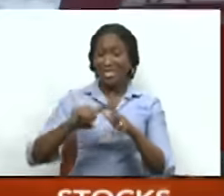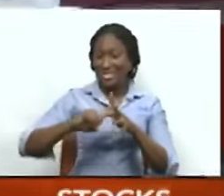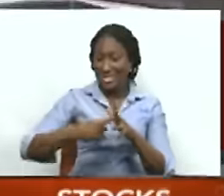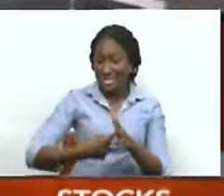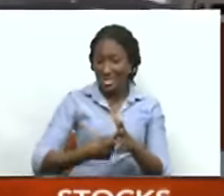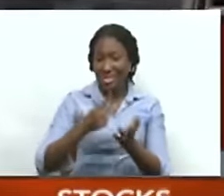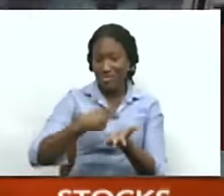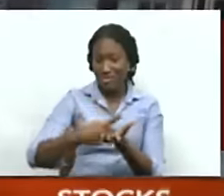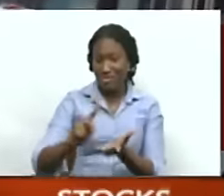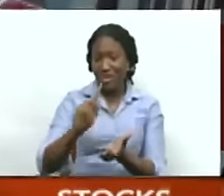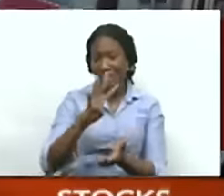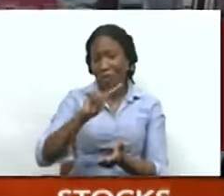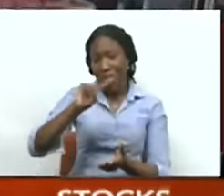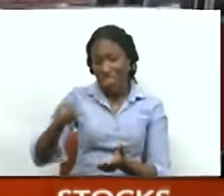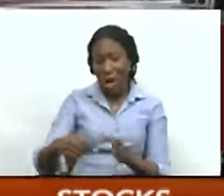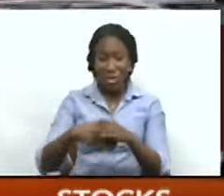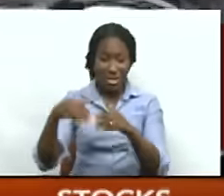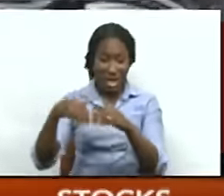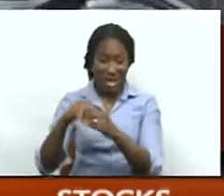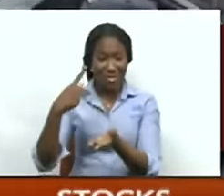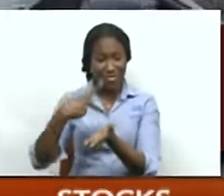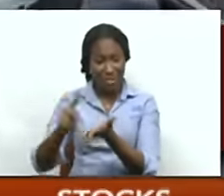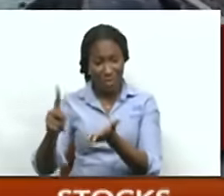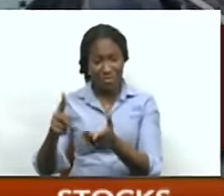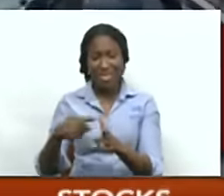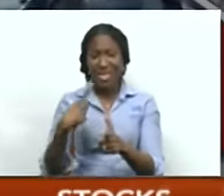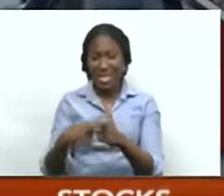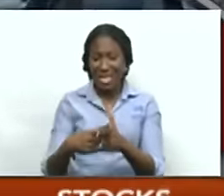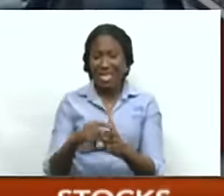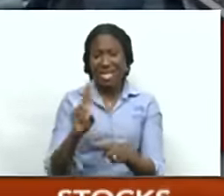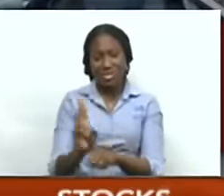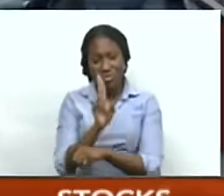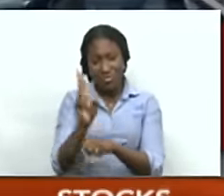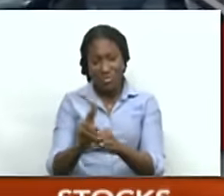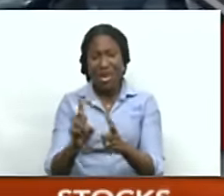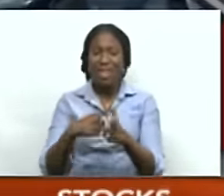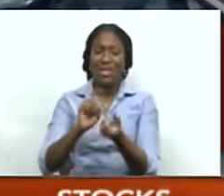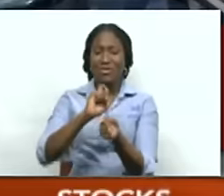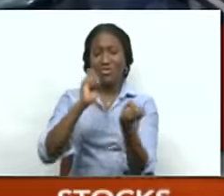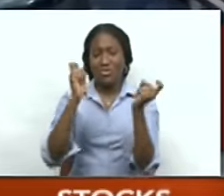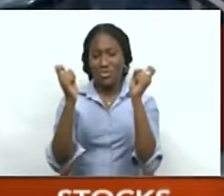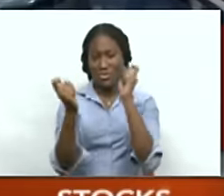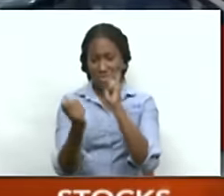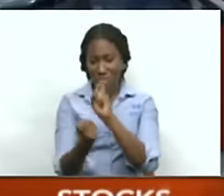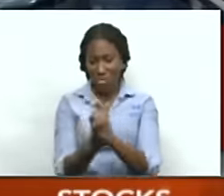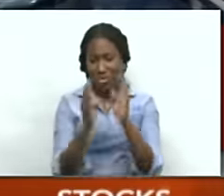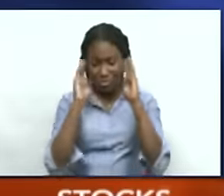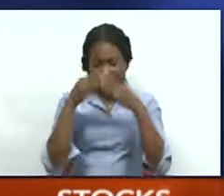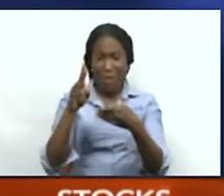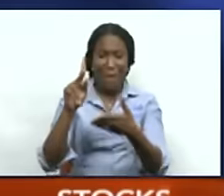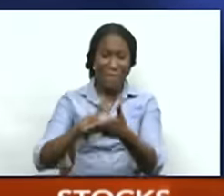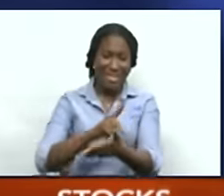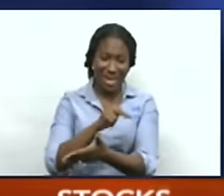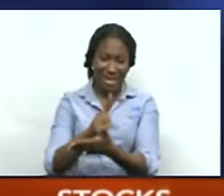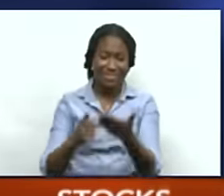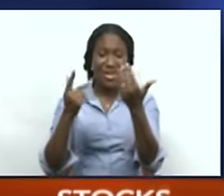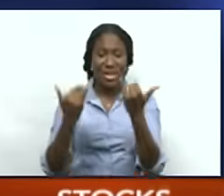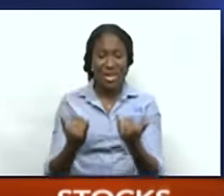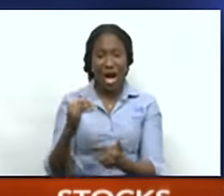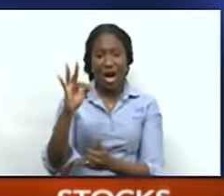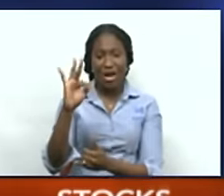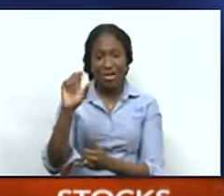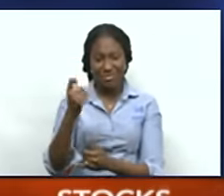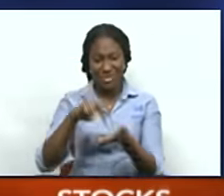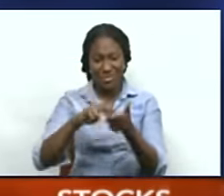and initially operated as a deli before switching its focus to pizza. And now for a look at today's energy and